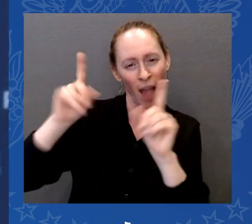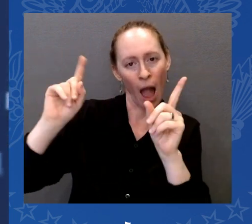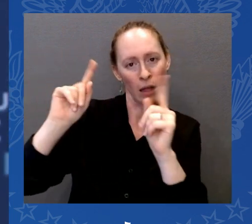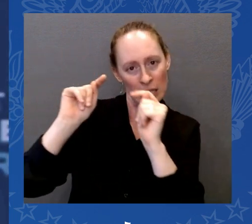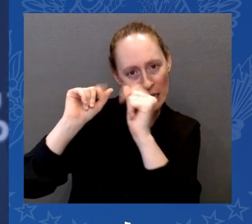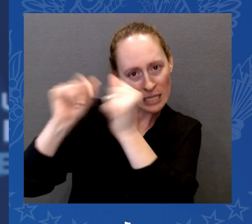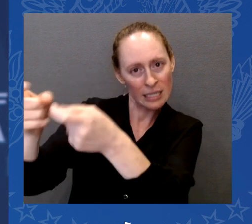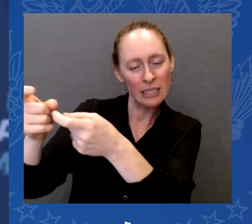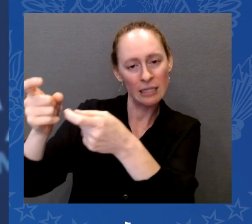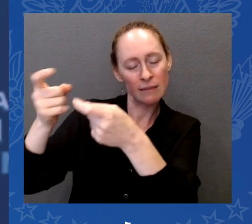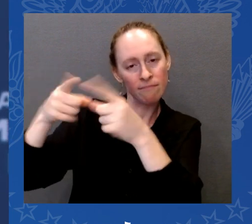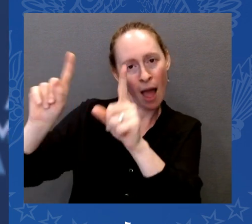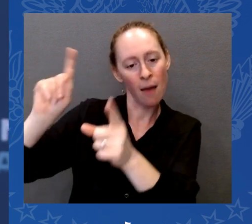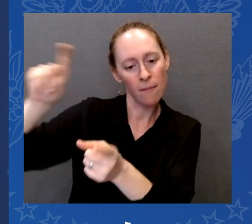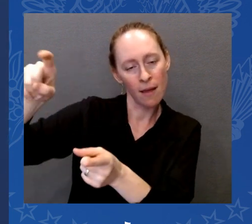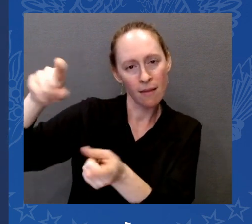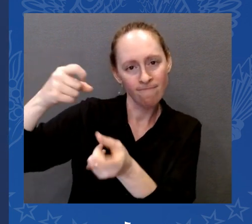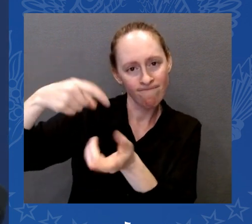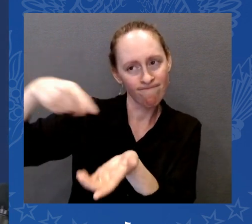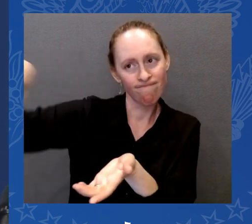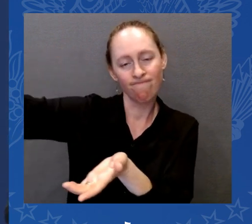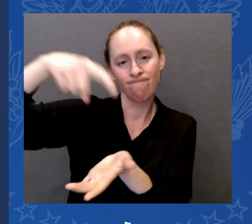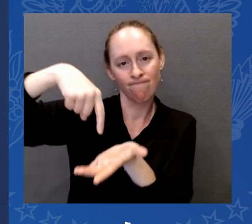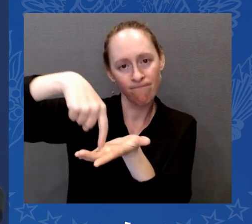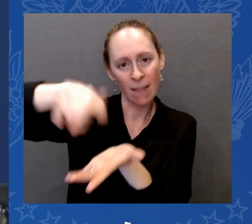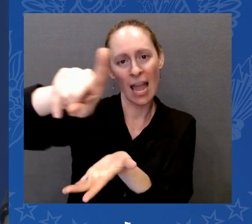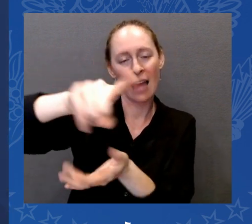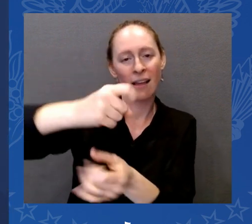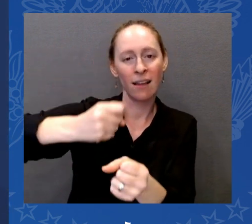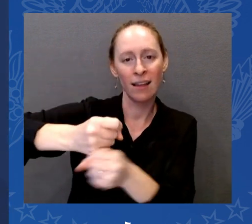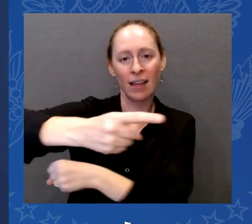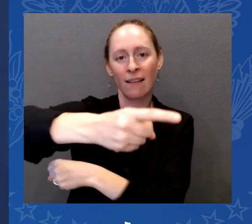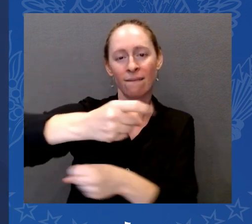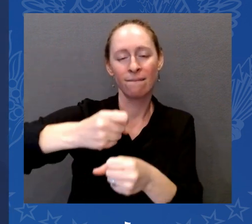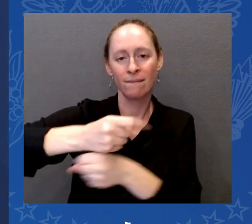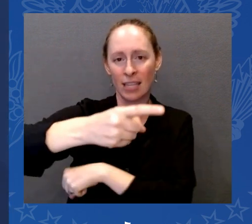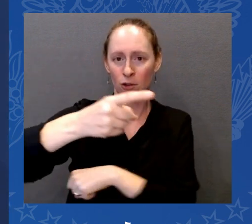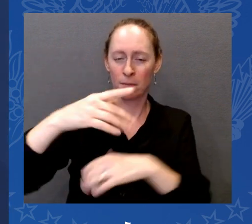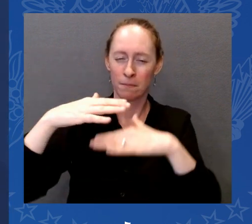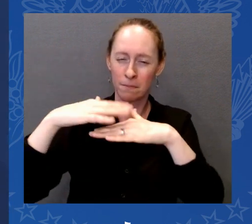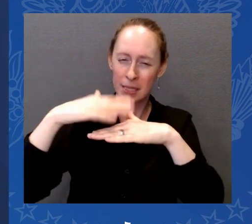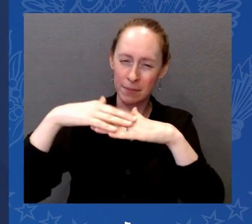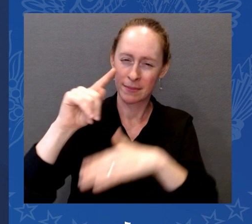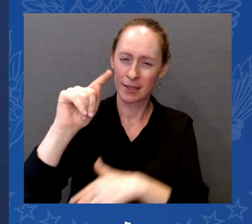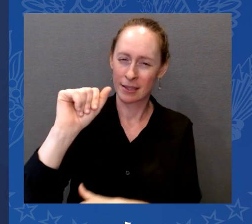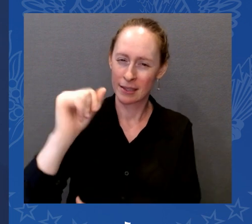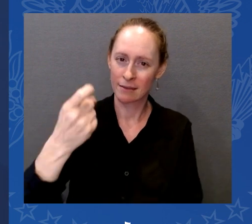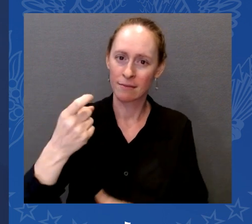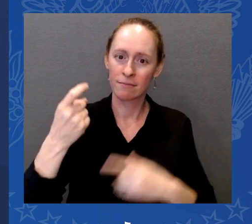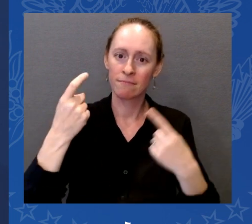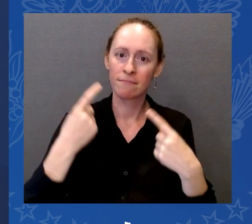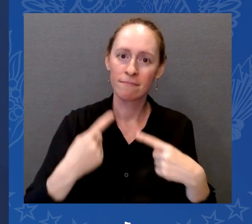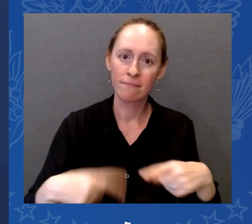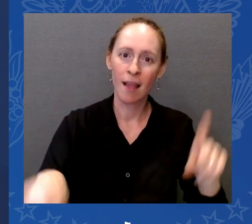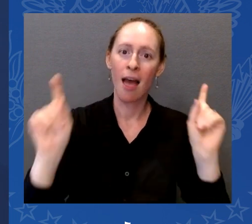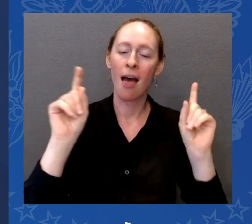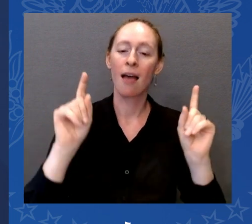year 2000, 55 corporations made $40 billion. God love them, as my mother